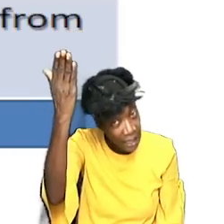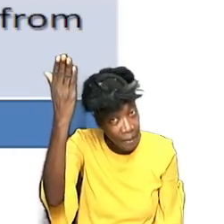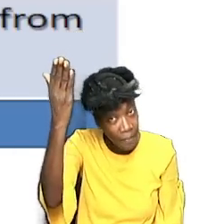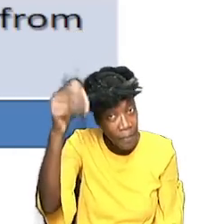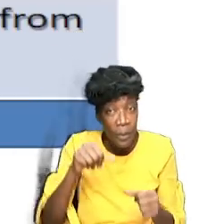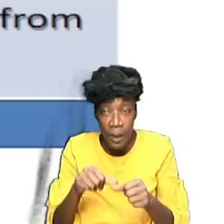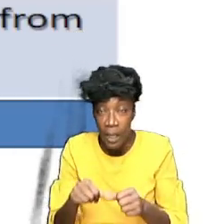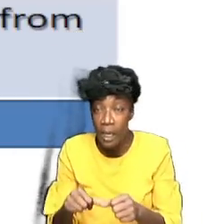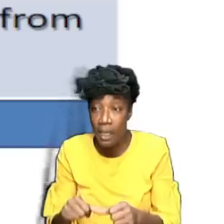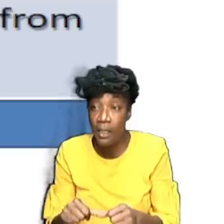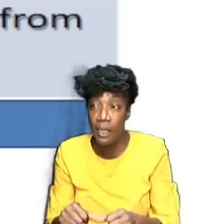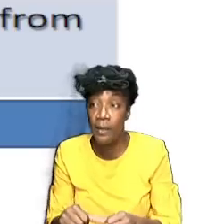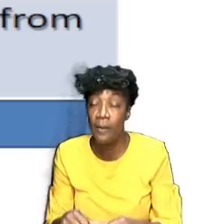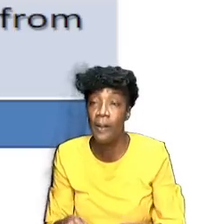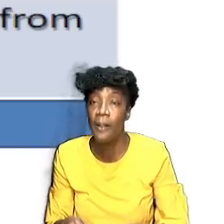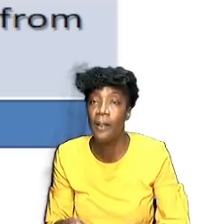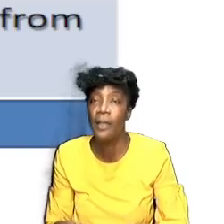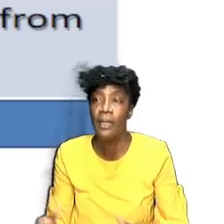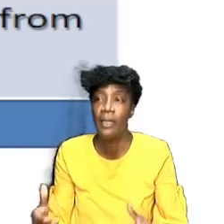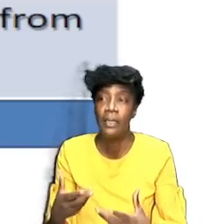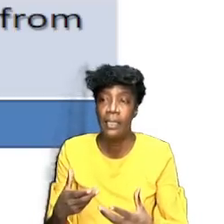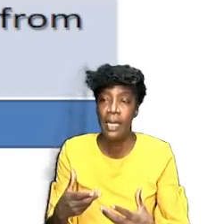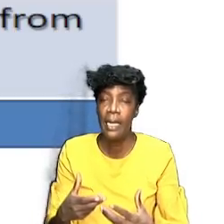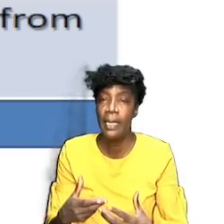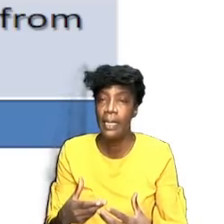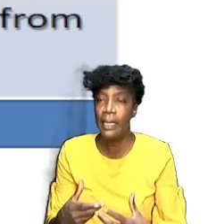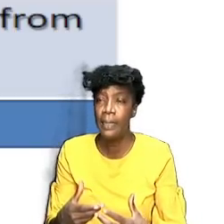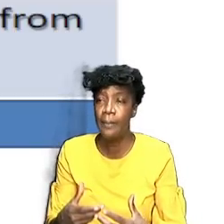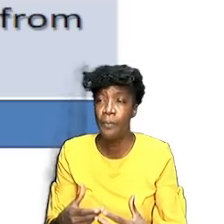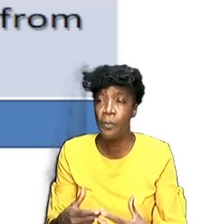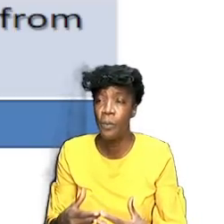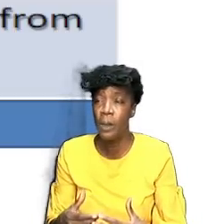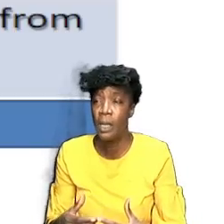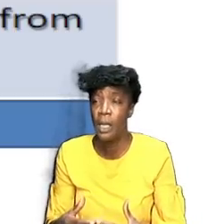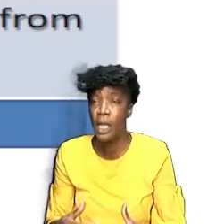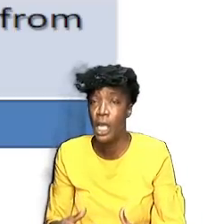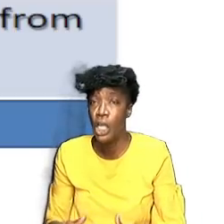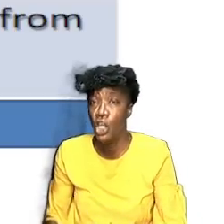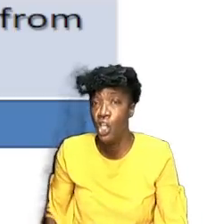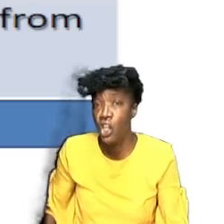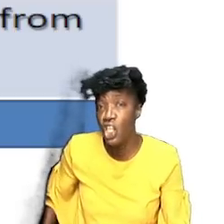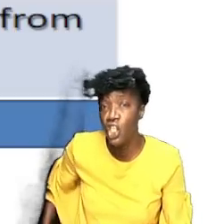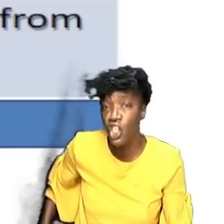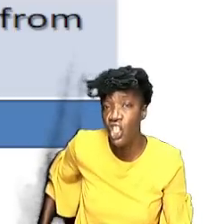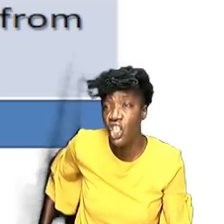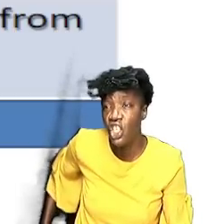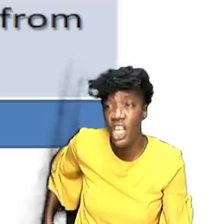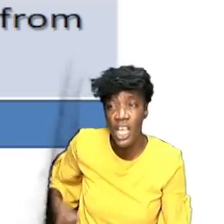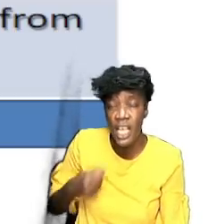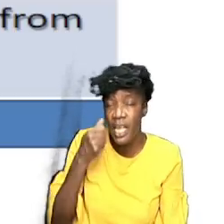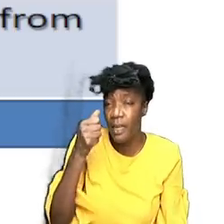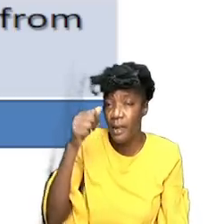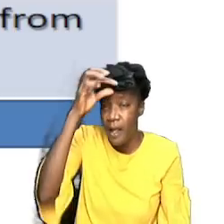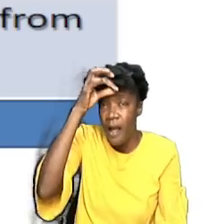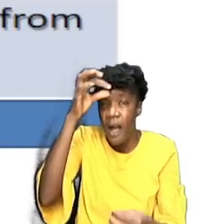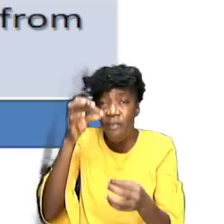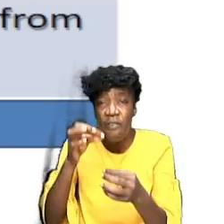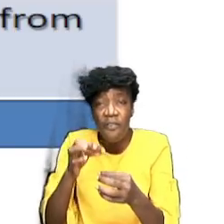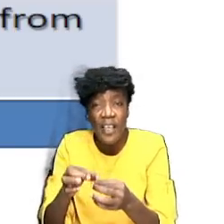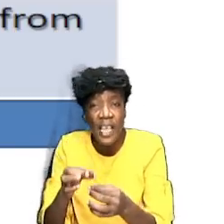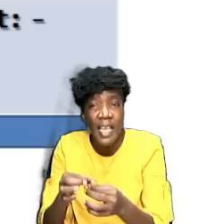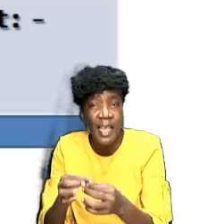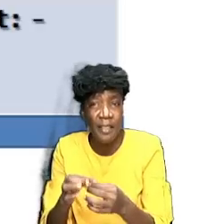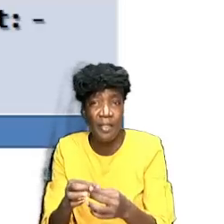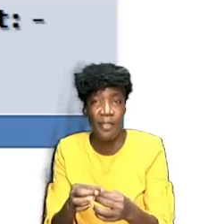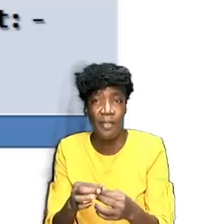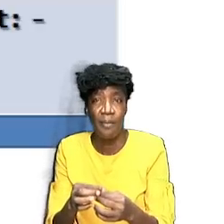on to say, praise God, take the shield of faith. Amen. And that protects us from unbelief. Praise